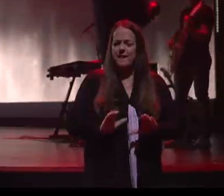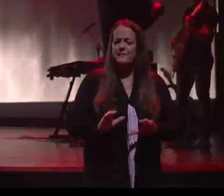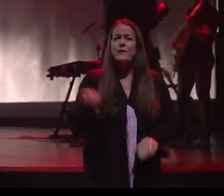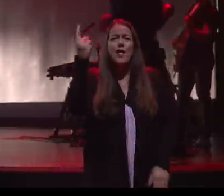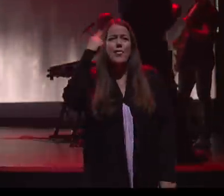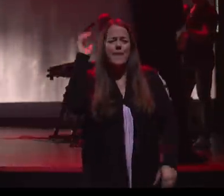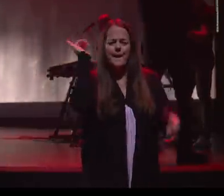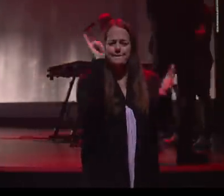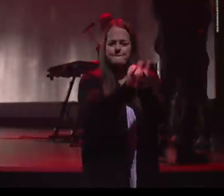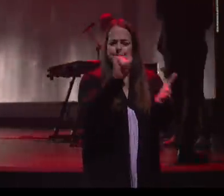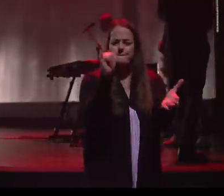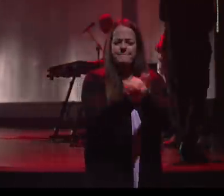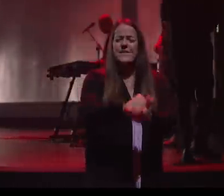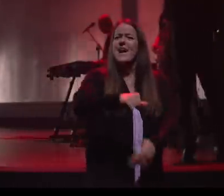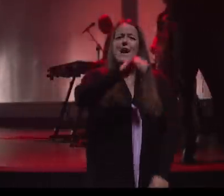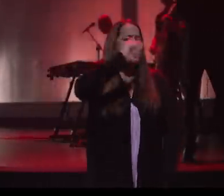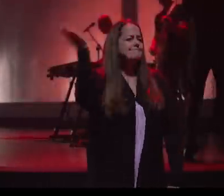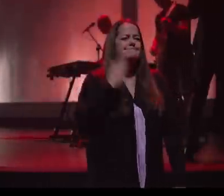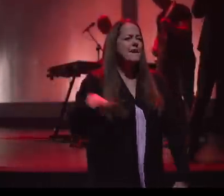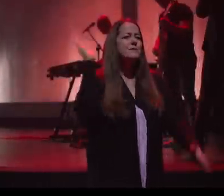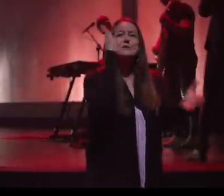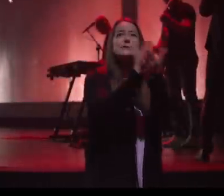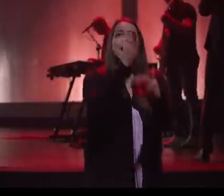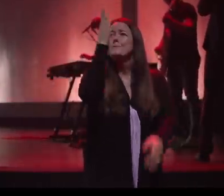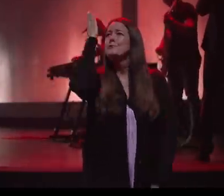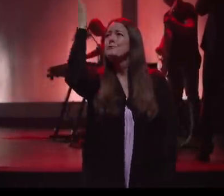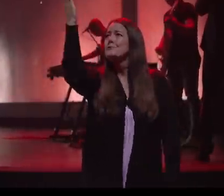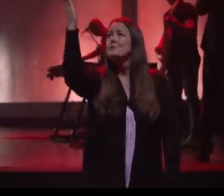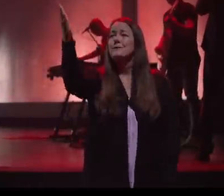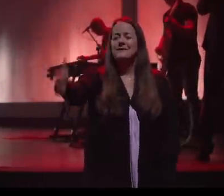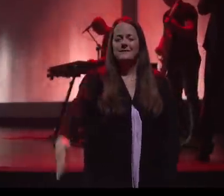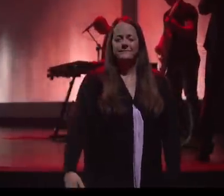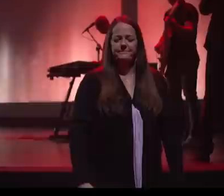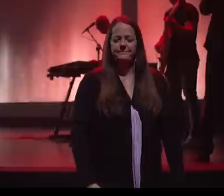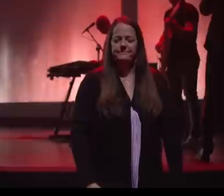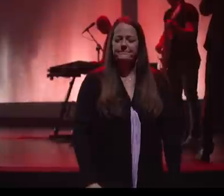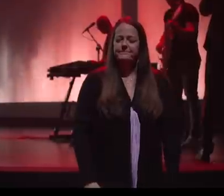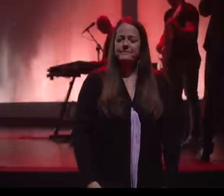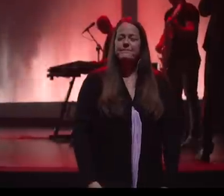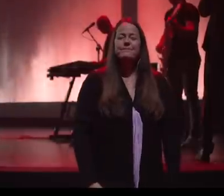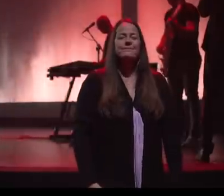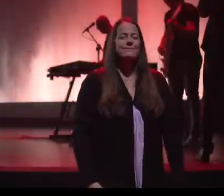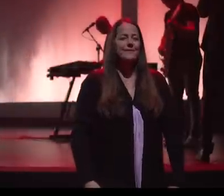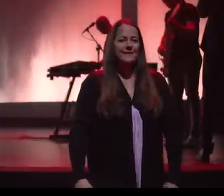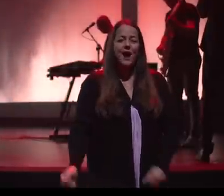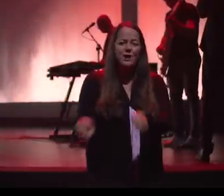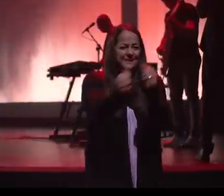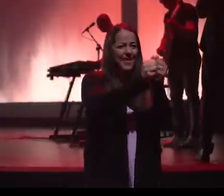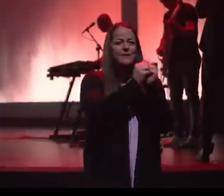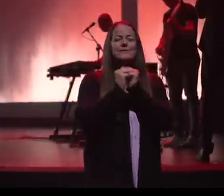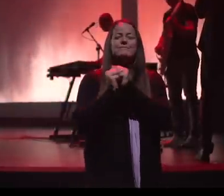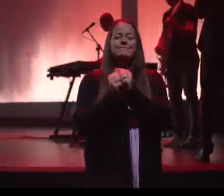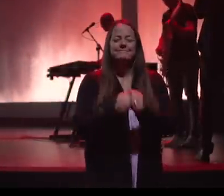has impossible ever stopped you? Come on, all together.